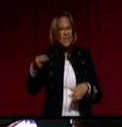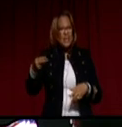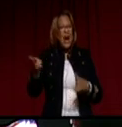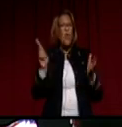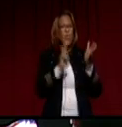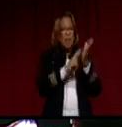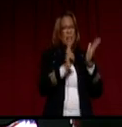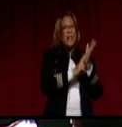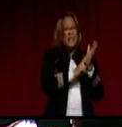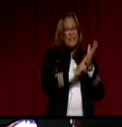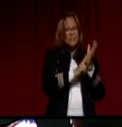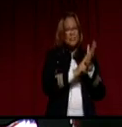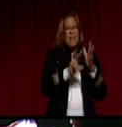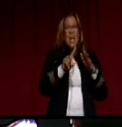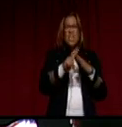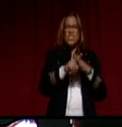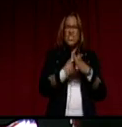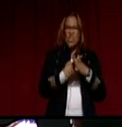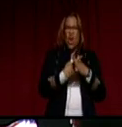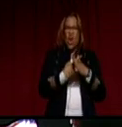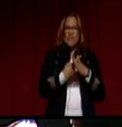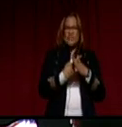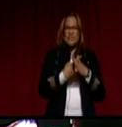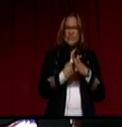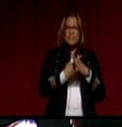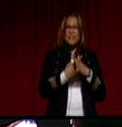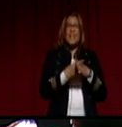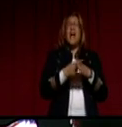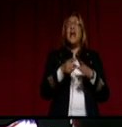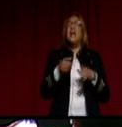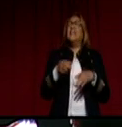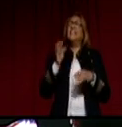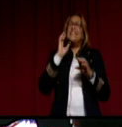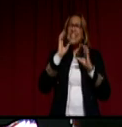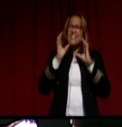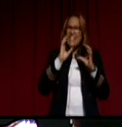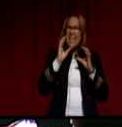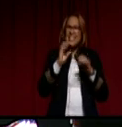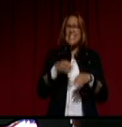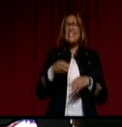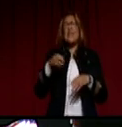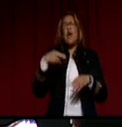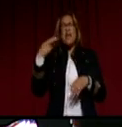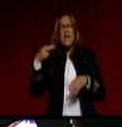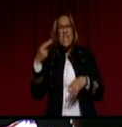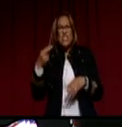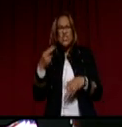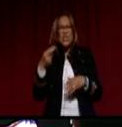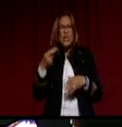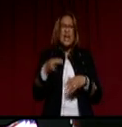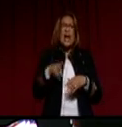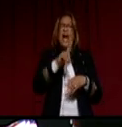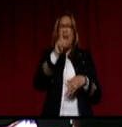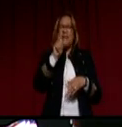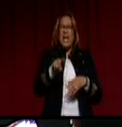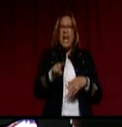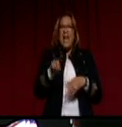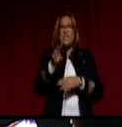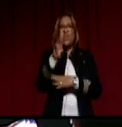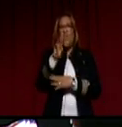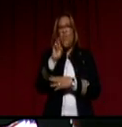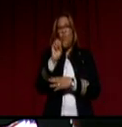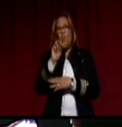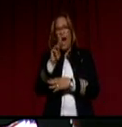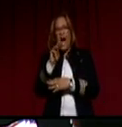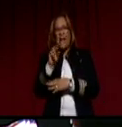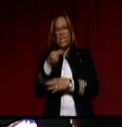so I wanted to start out talking about history so that we don't repeat it. I've asked Ron Grossman, who is a